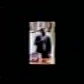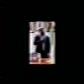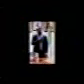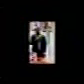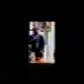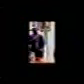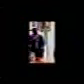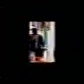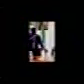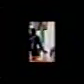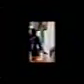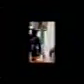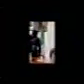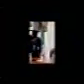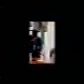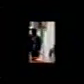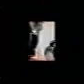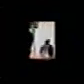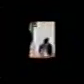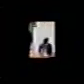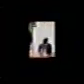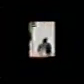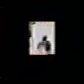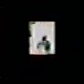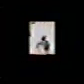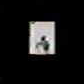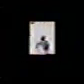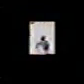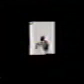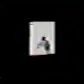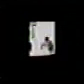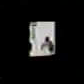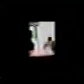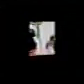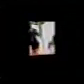it. Tonight is the night of deliverance.